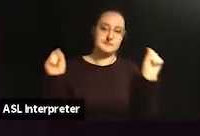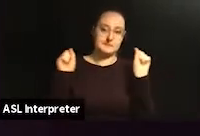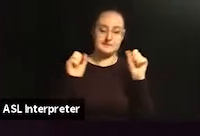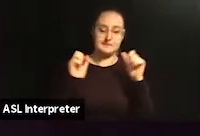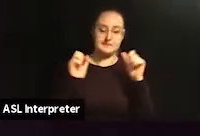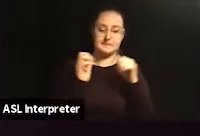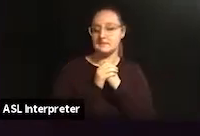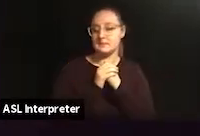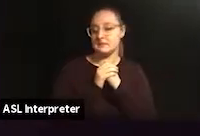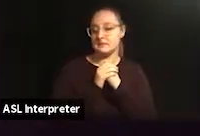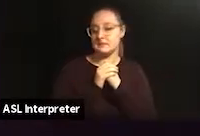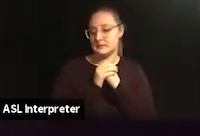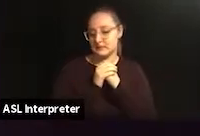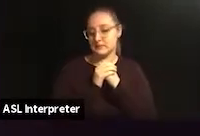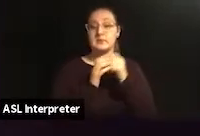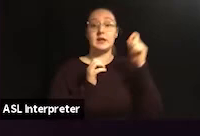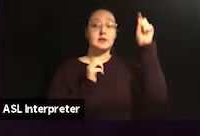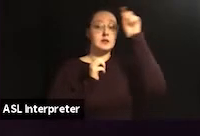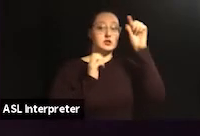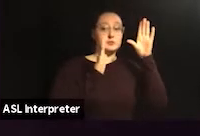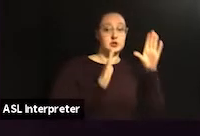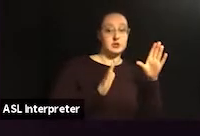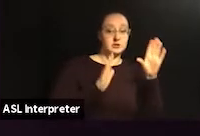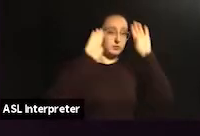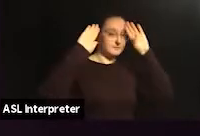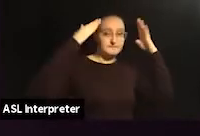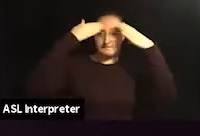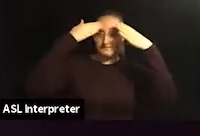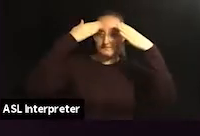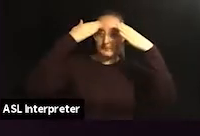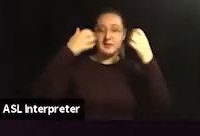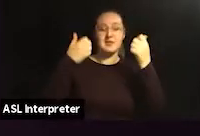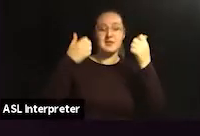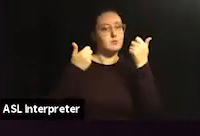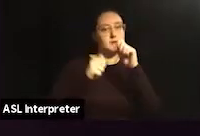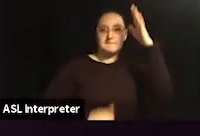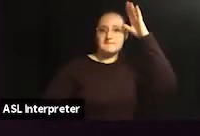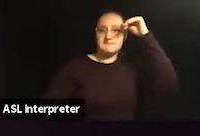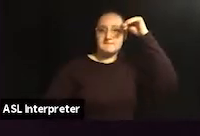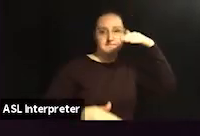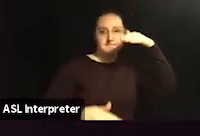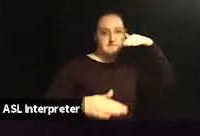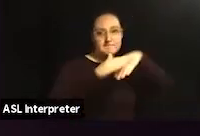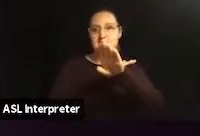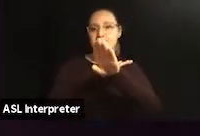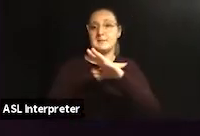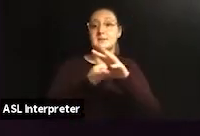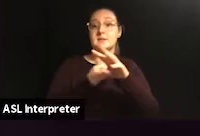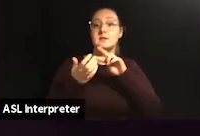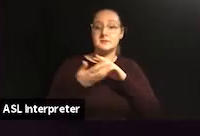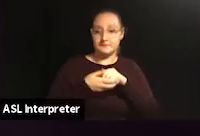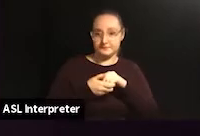Then I will harden the hearts of the Egyptians so that they will go in after them. So I will gain glory